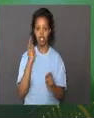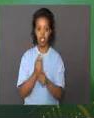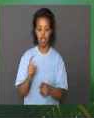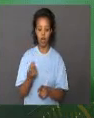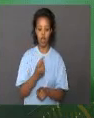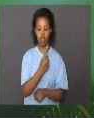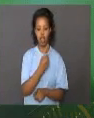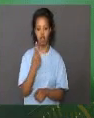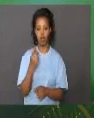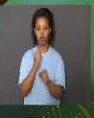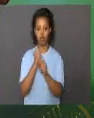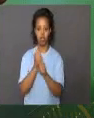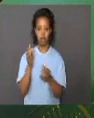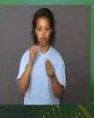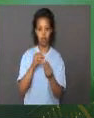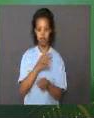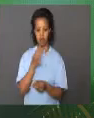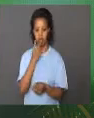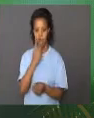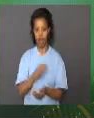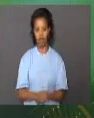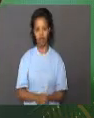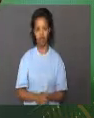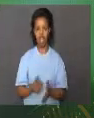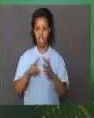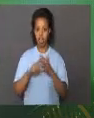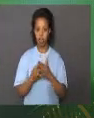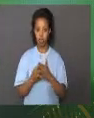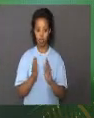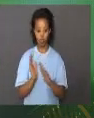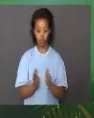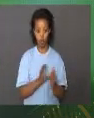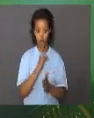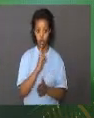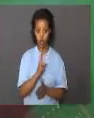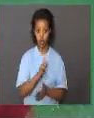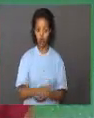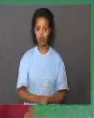of each. Are you ready to get started, students?